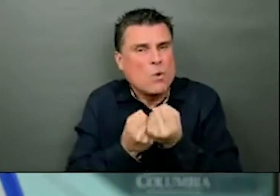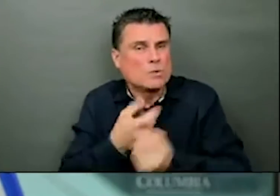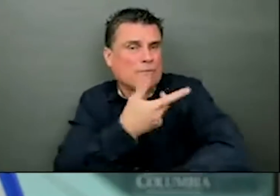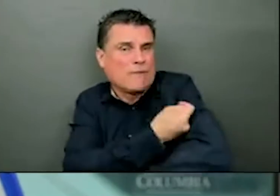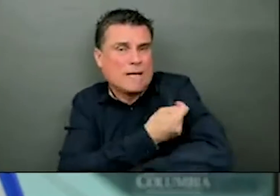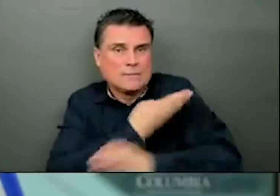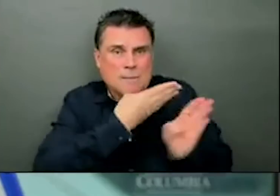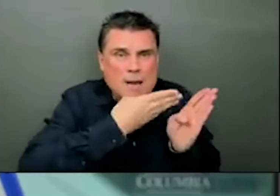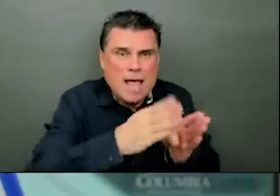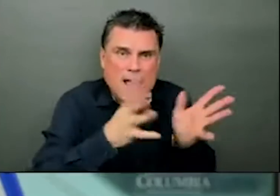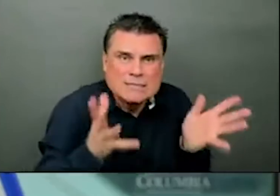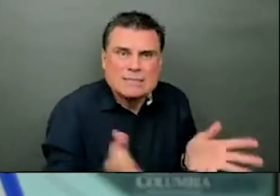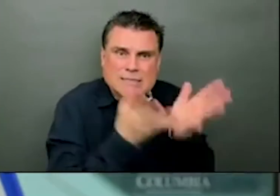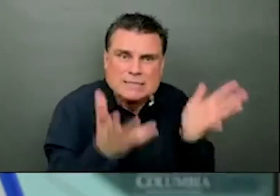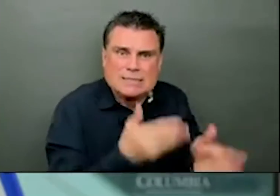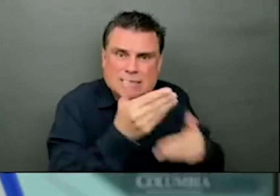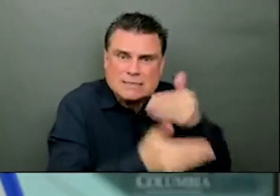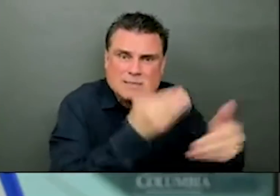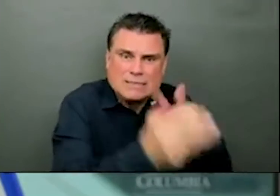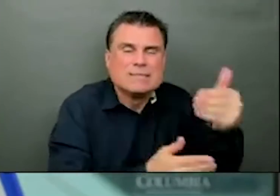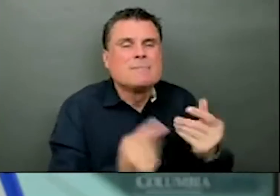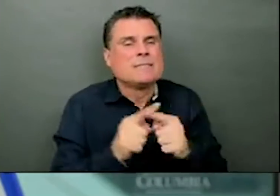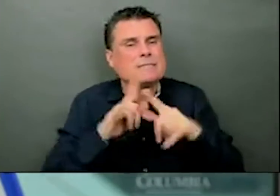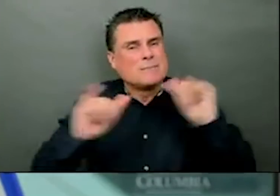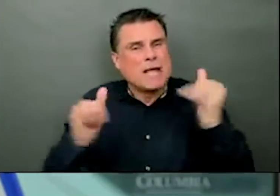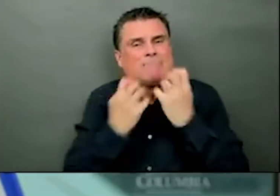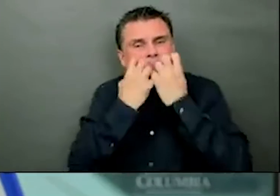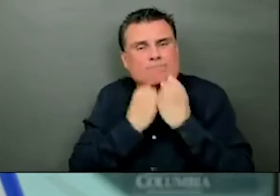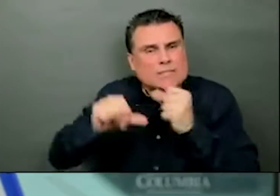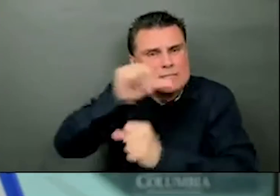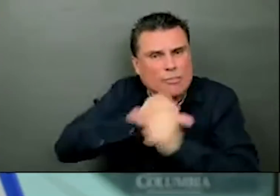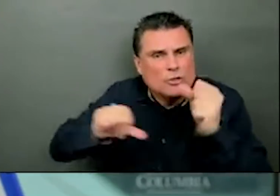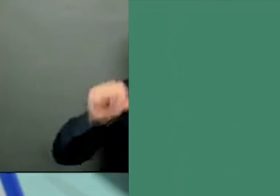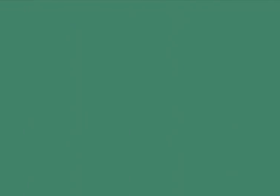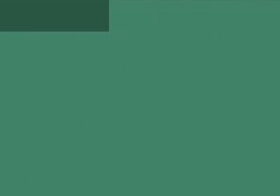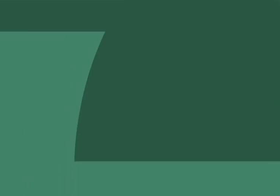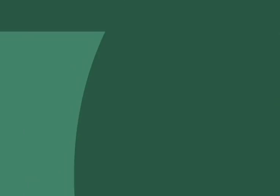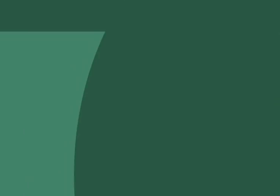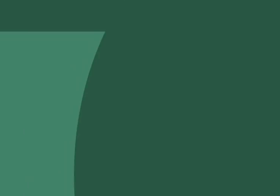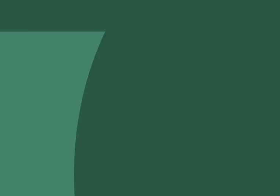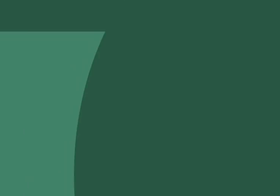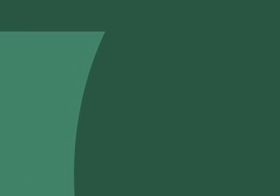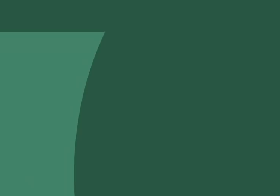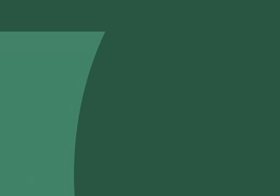to celebrate our families, our communities in these extraordinary and important days.